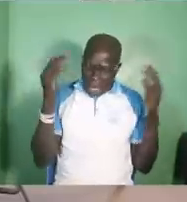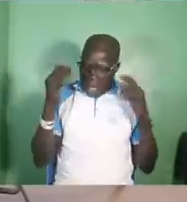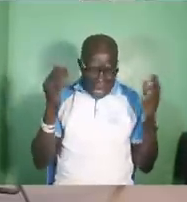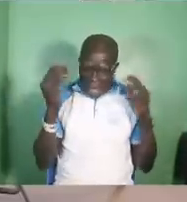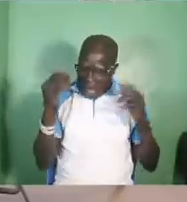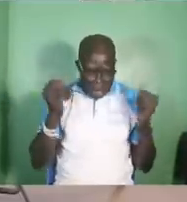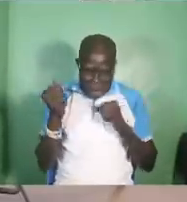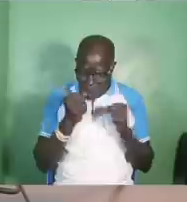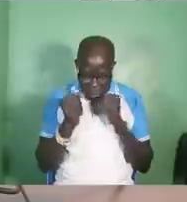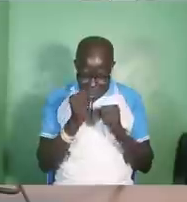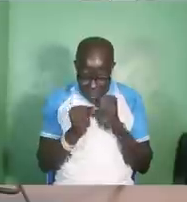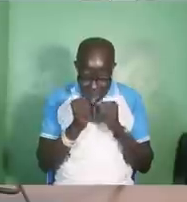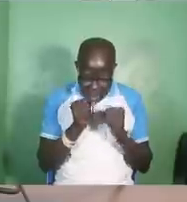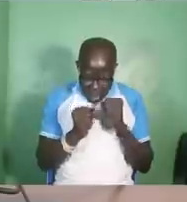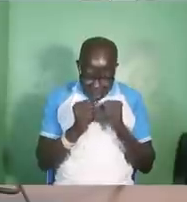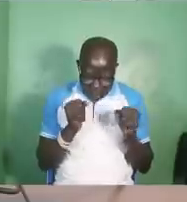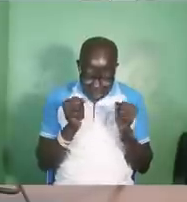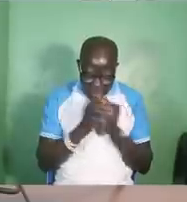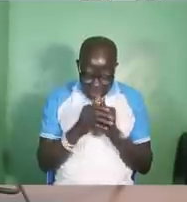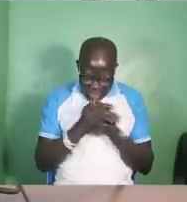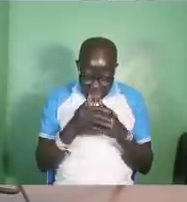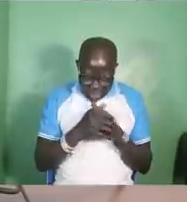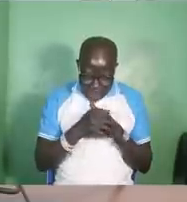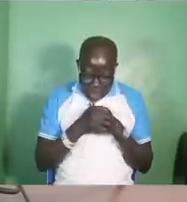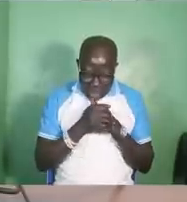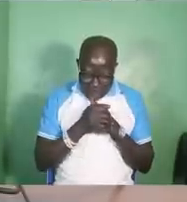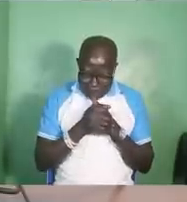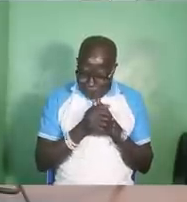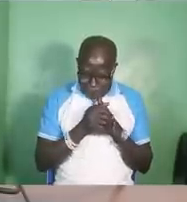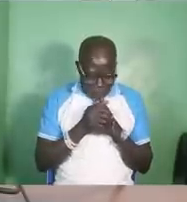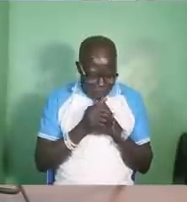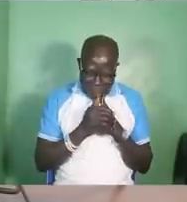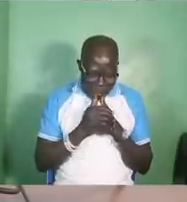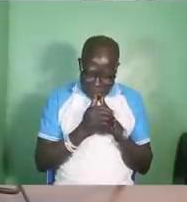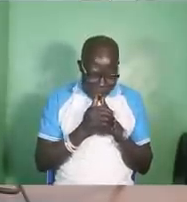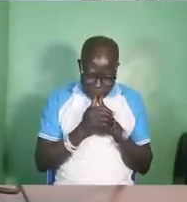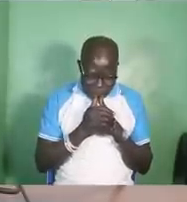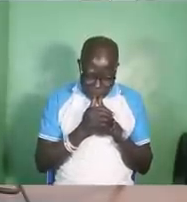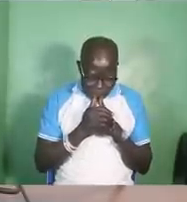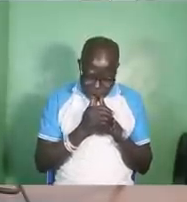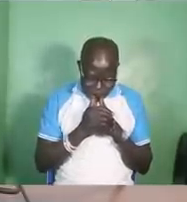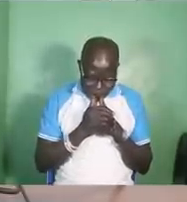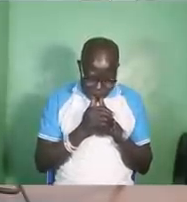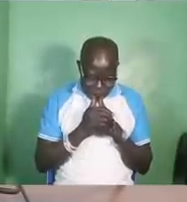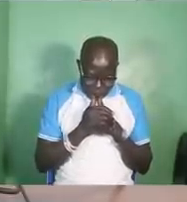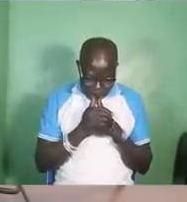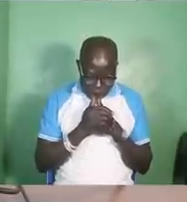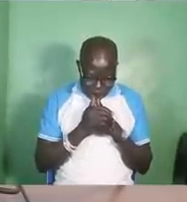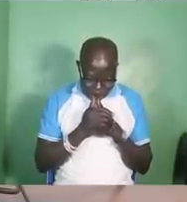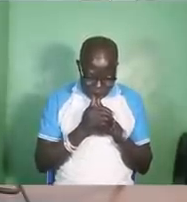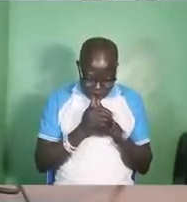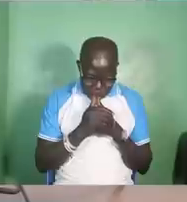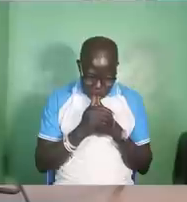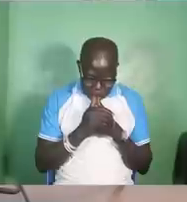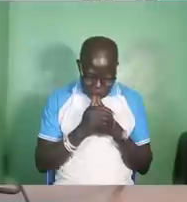Ojola, lojona, si Jesu e chaminu. Openi